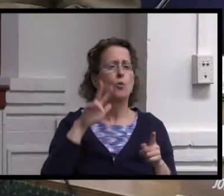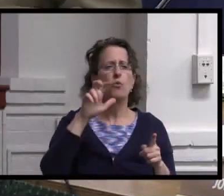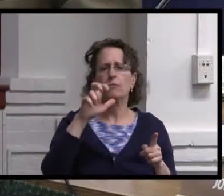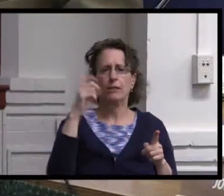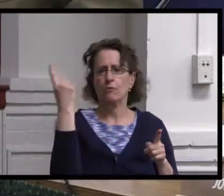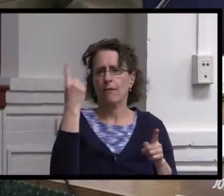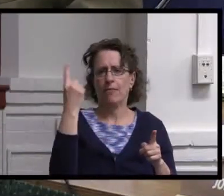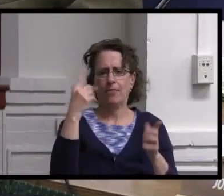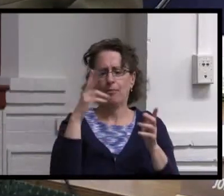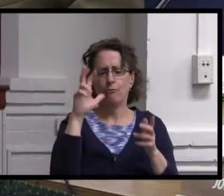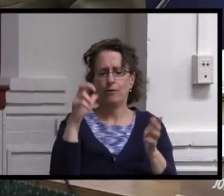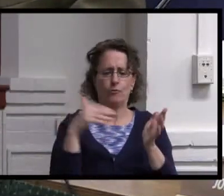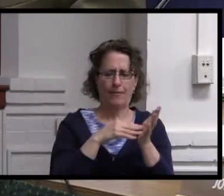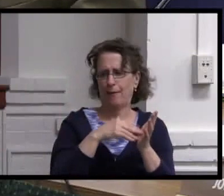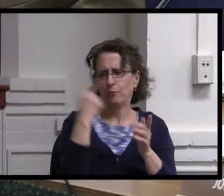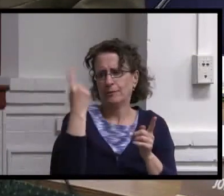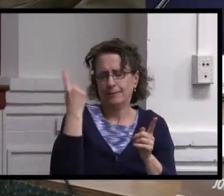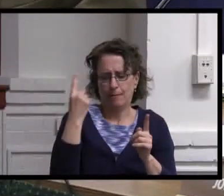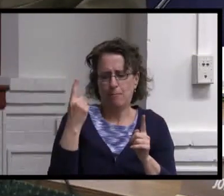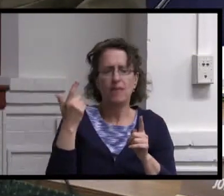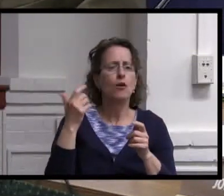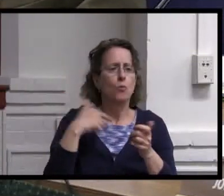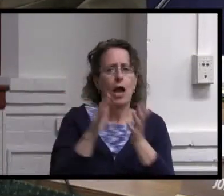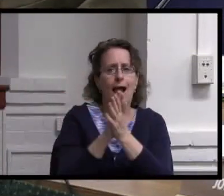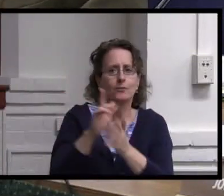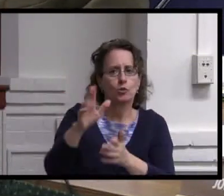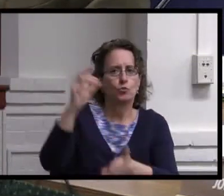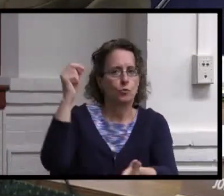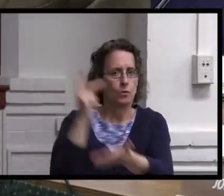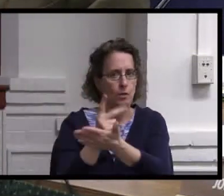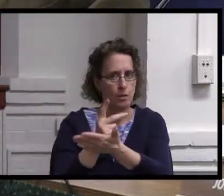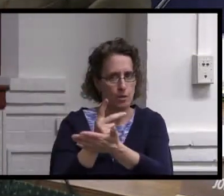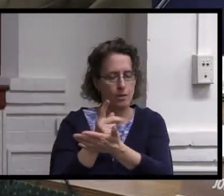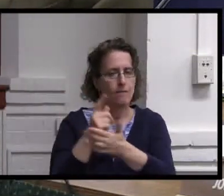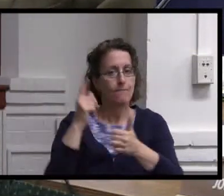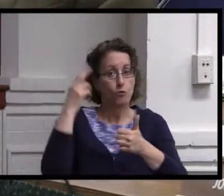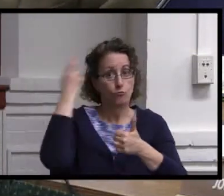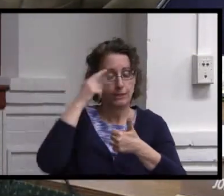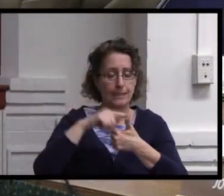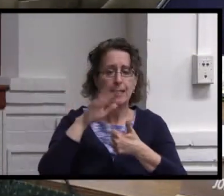$159,306 this evening for the following purposes.